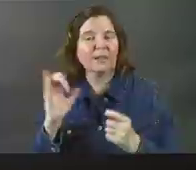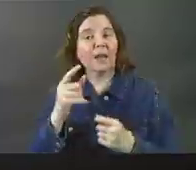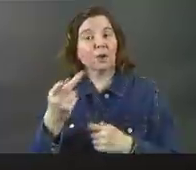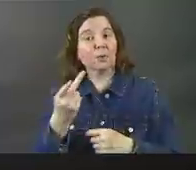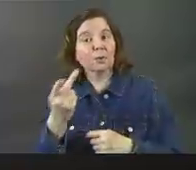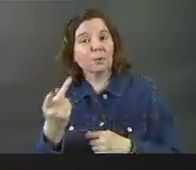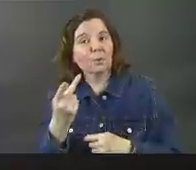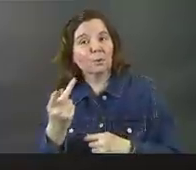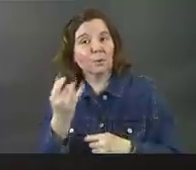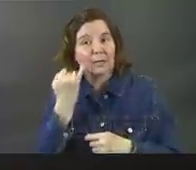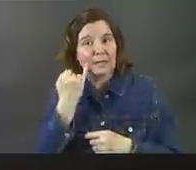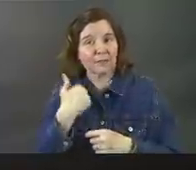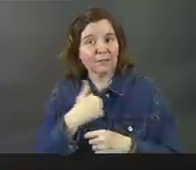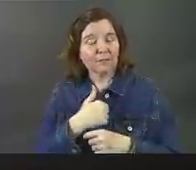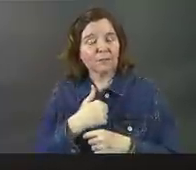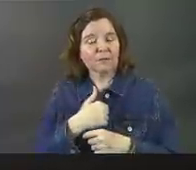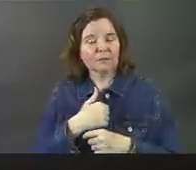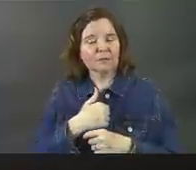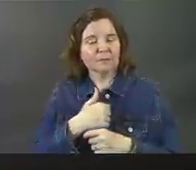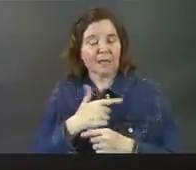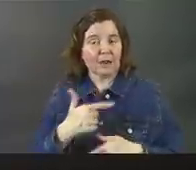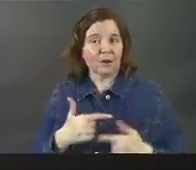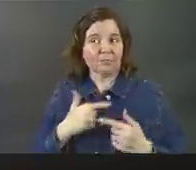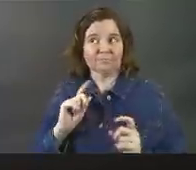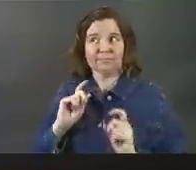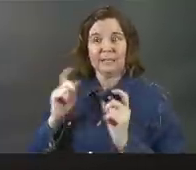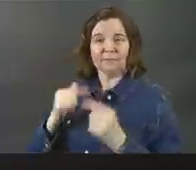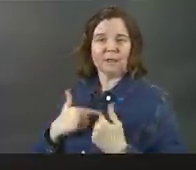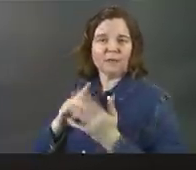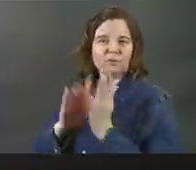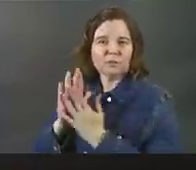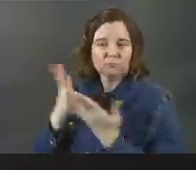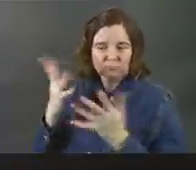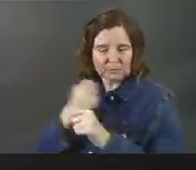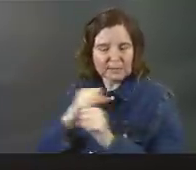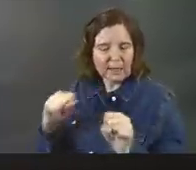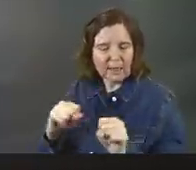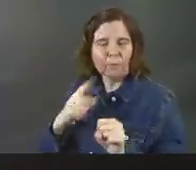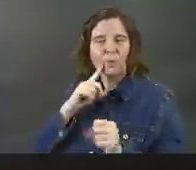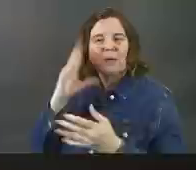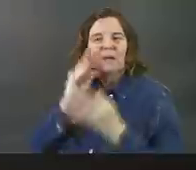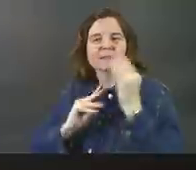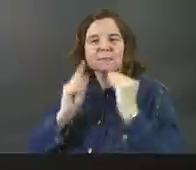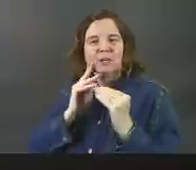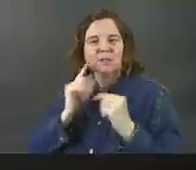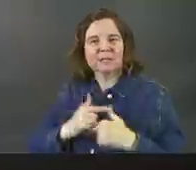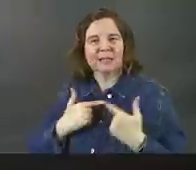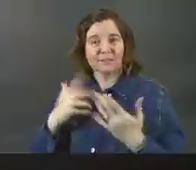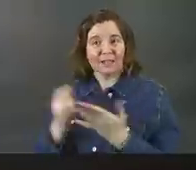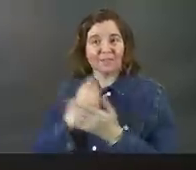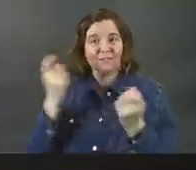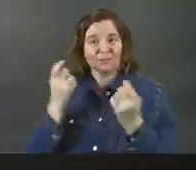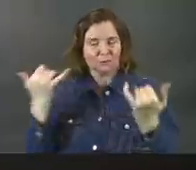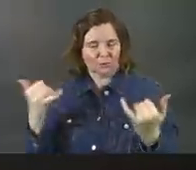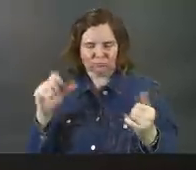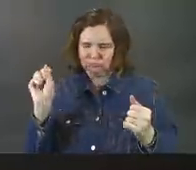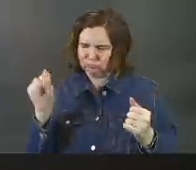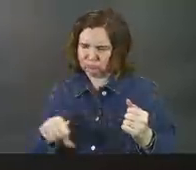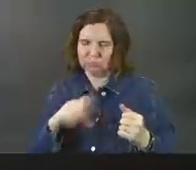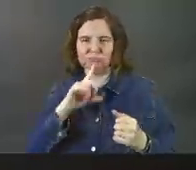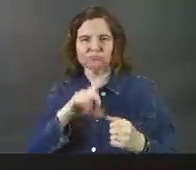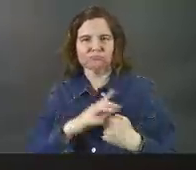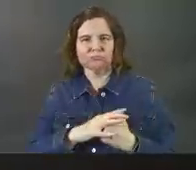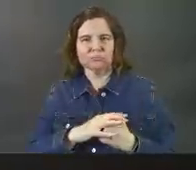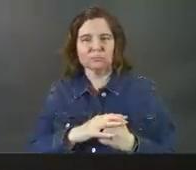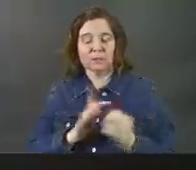Like, you and I, if we're given our lives to Jesus, right, we're saved. We are experiencing and living in victory right now. Absolutely.